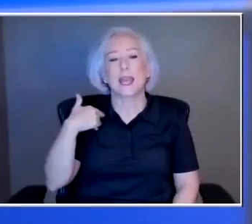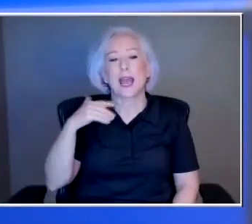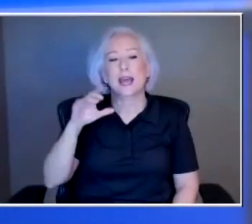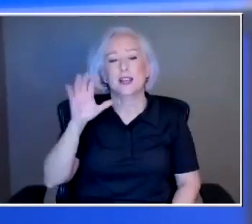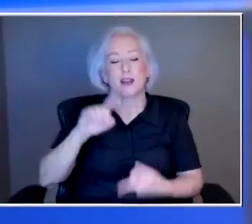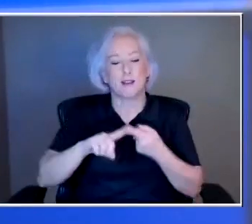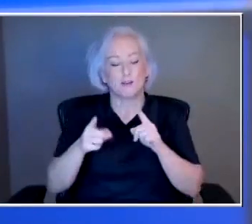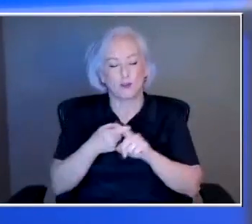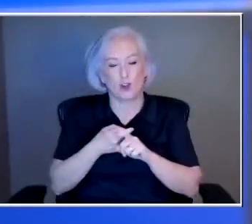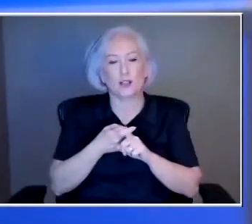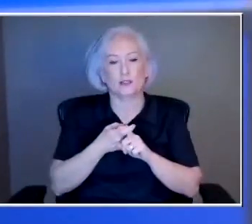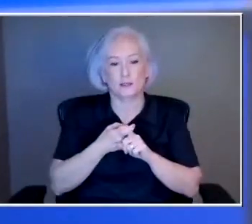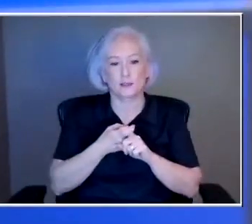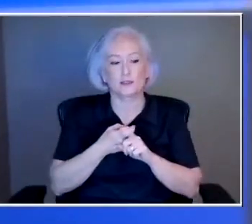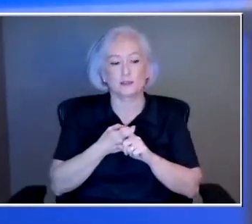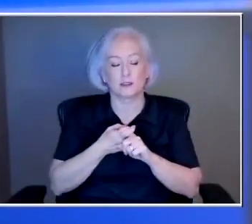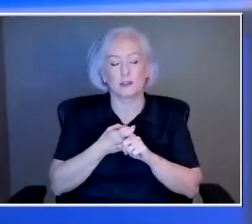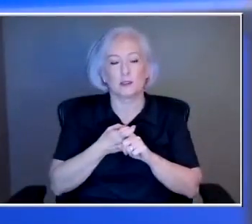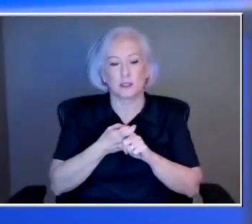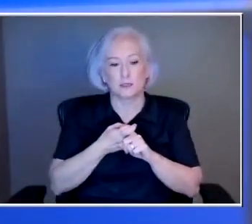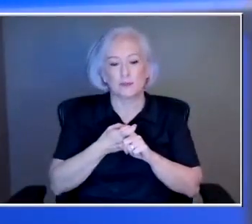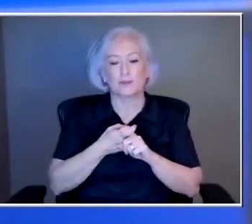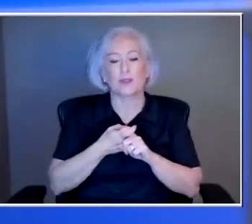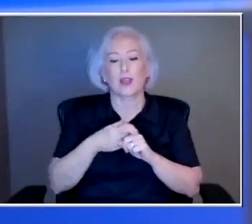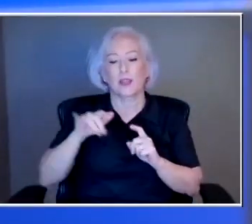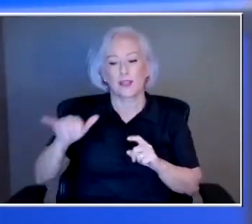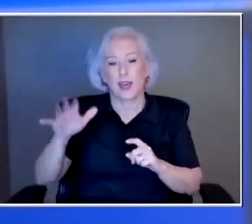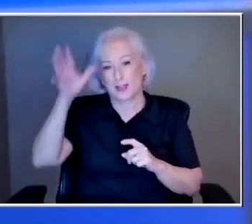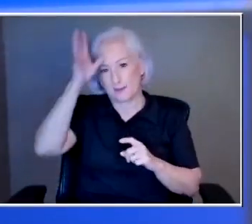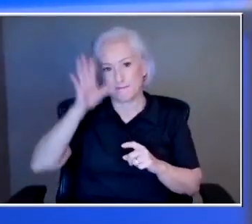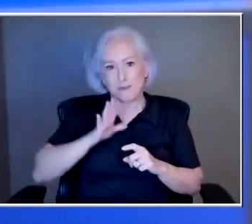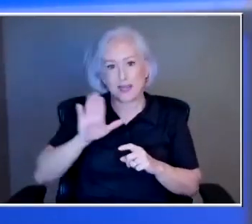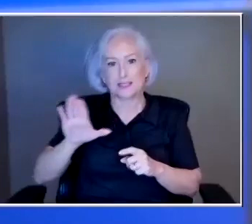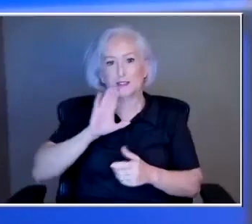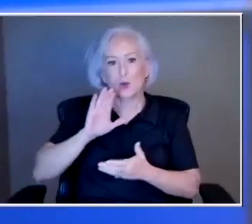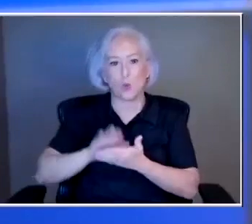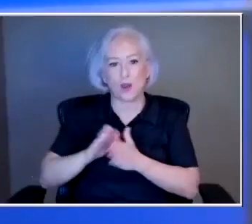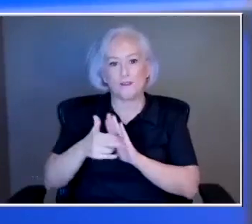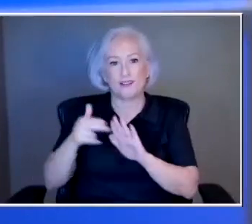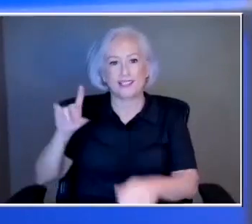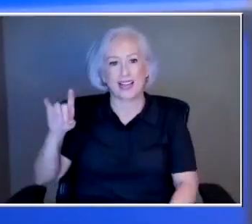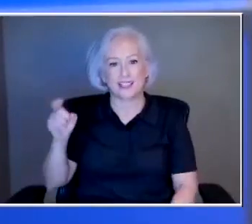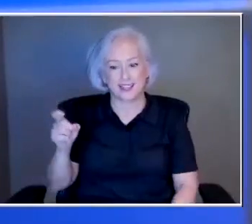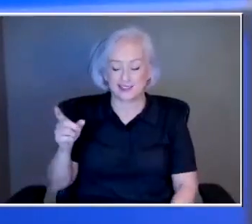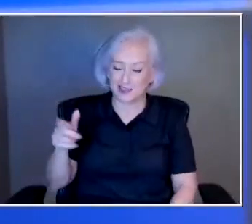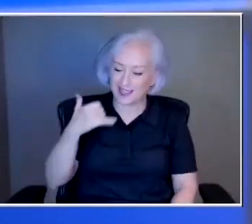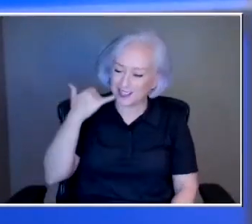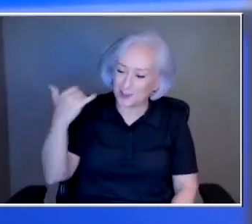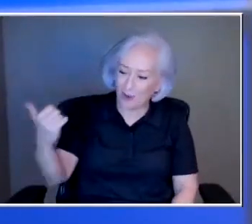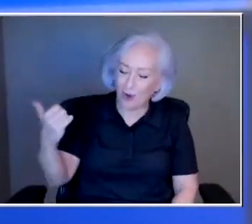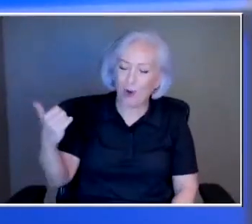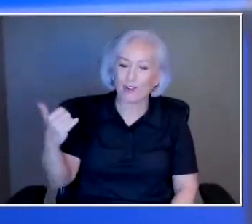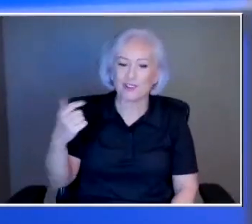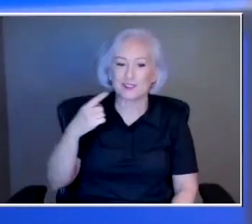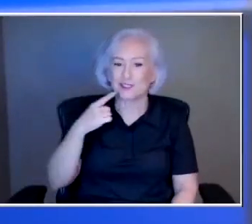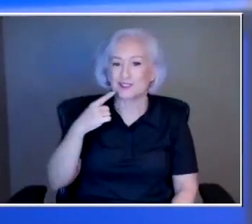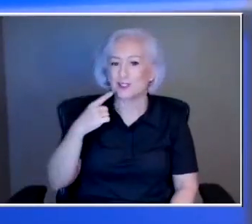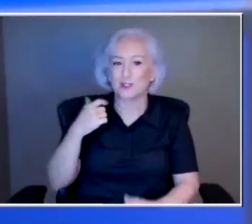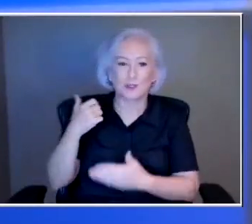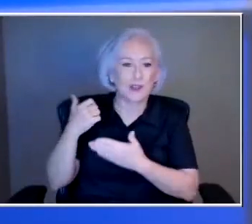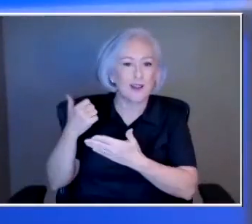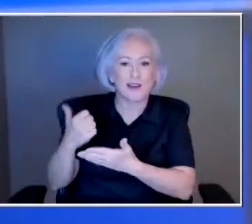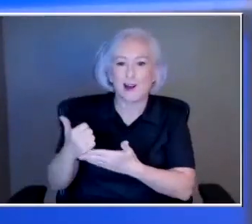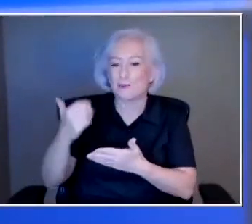who his wife was diagnosed, and I know he had put a phone call out to him, and just to wrap his head around what it's going to be